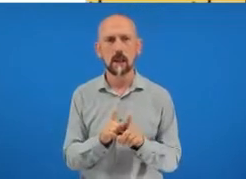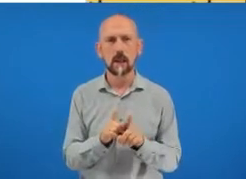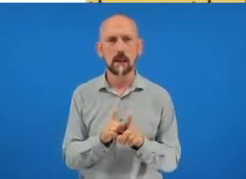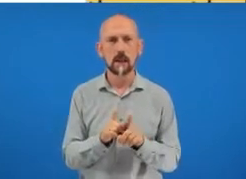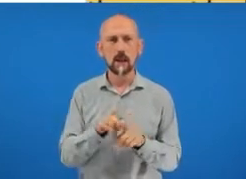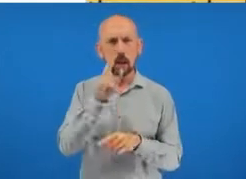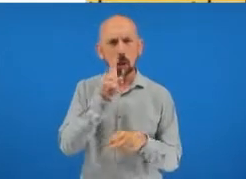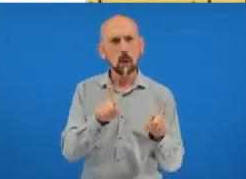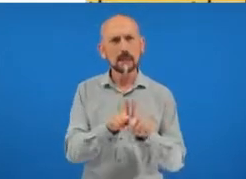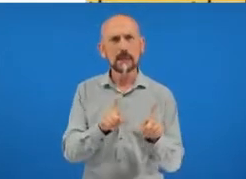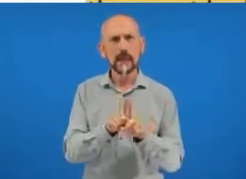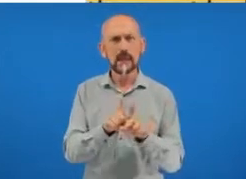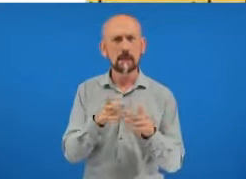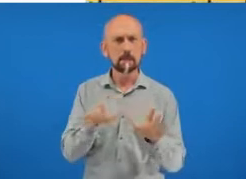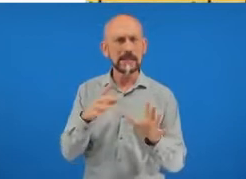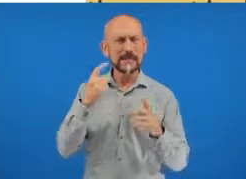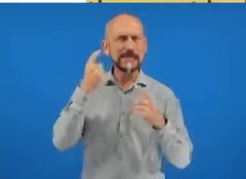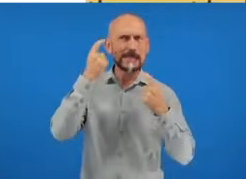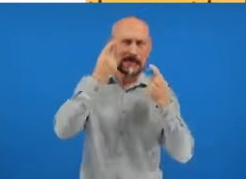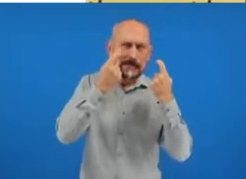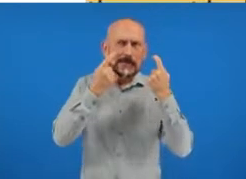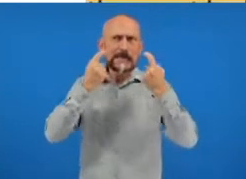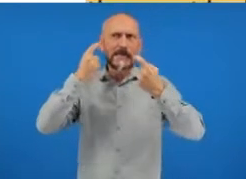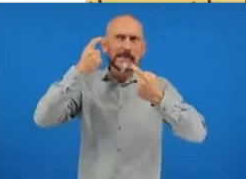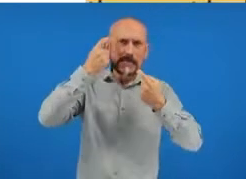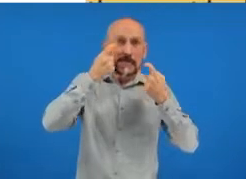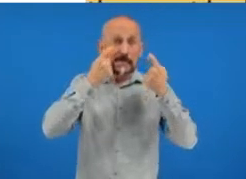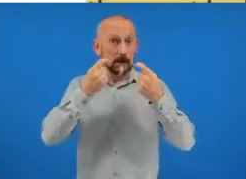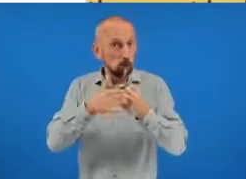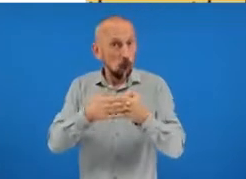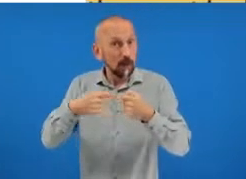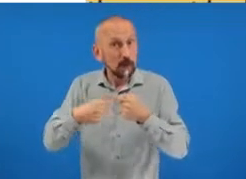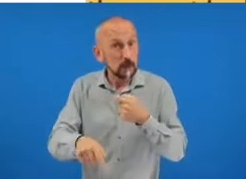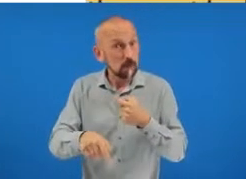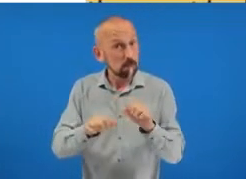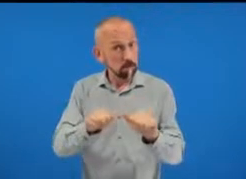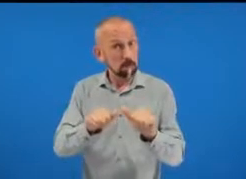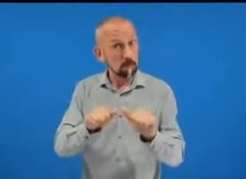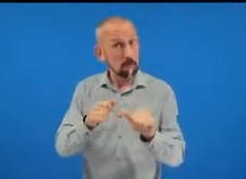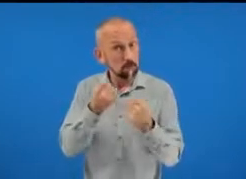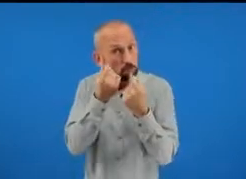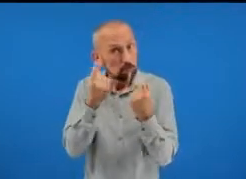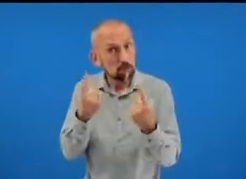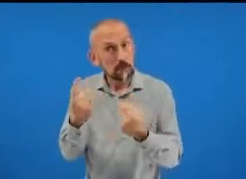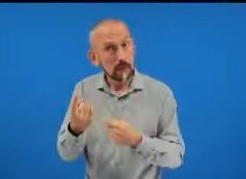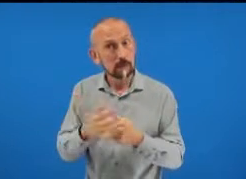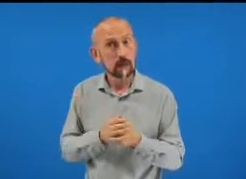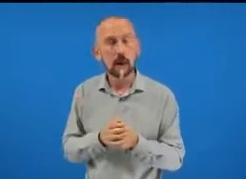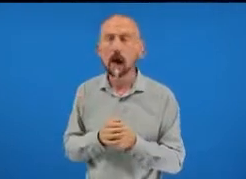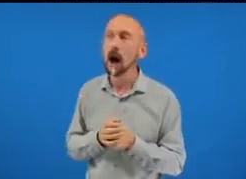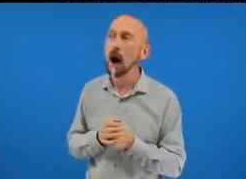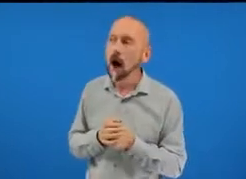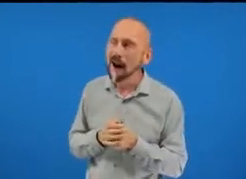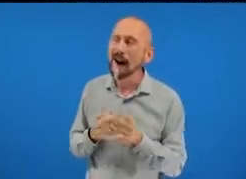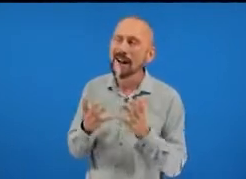more dwelling as well this week. Have you noticed that at all? I think now you say that, I probably